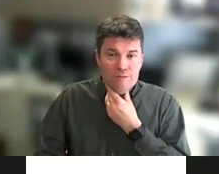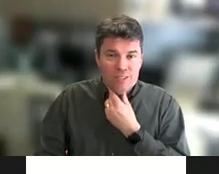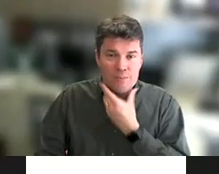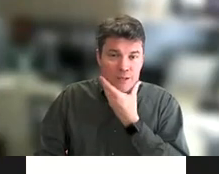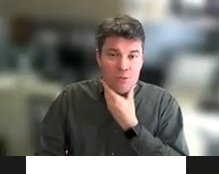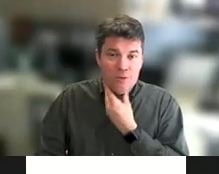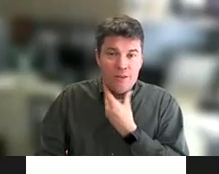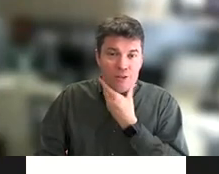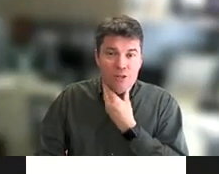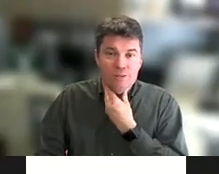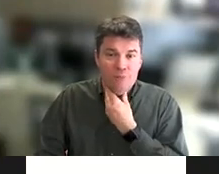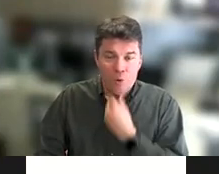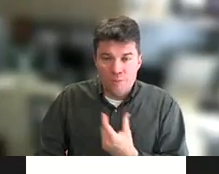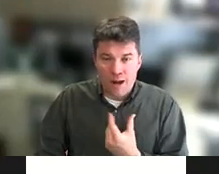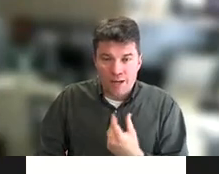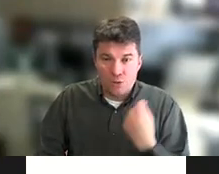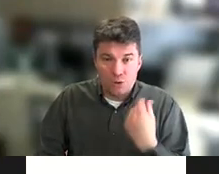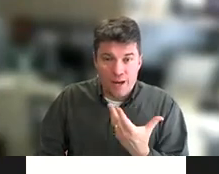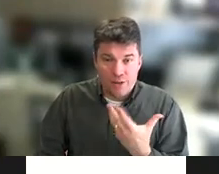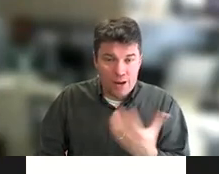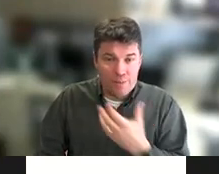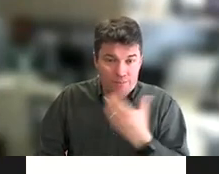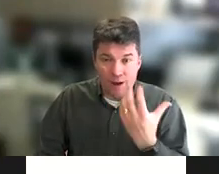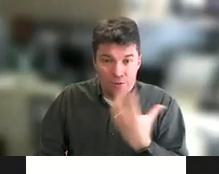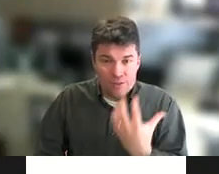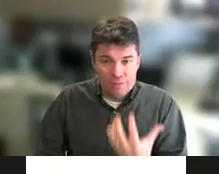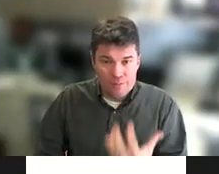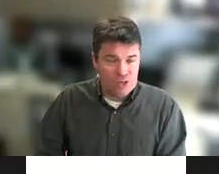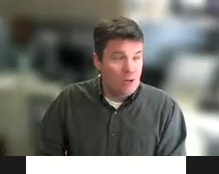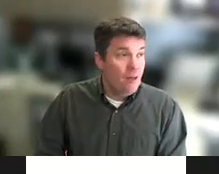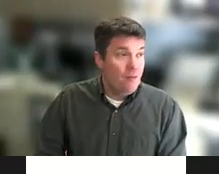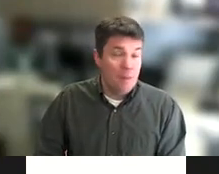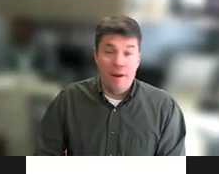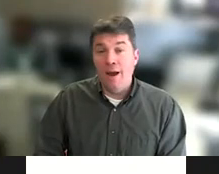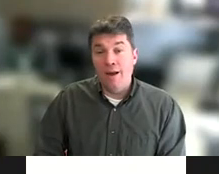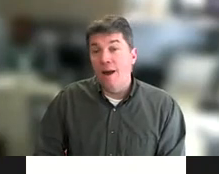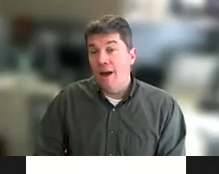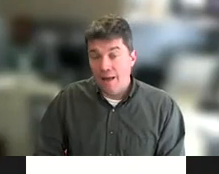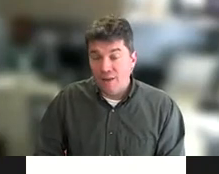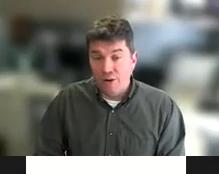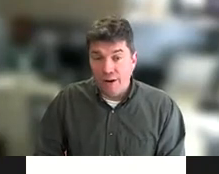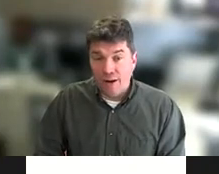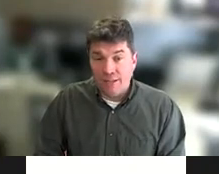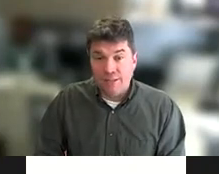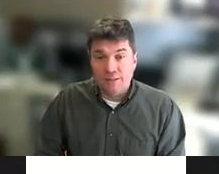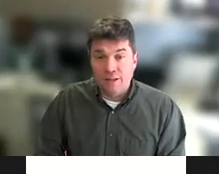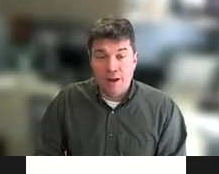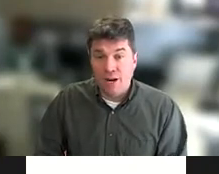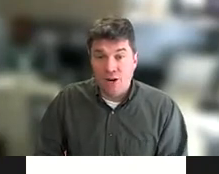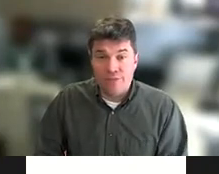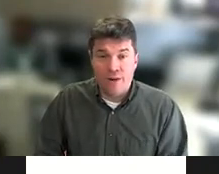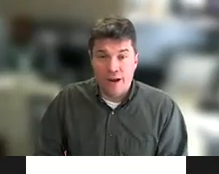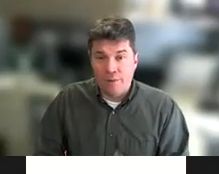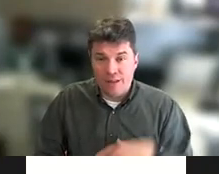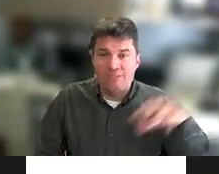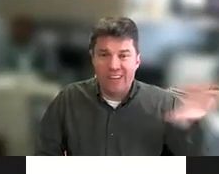or just the disabilities within their vocal box or any other type of mouth speech. They may not have a hearing loss. They